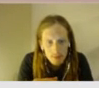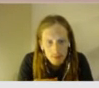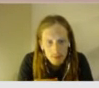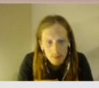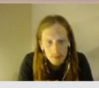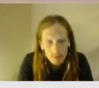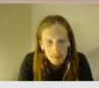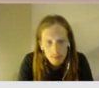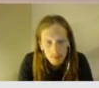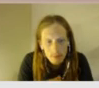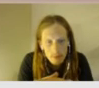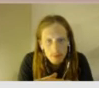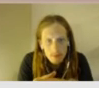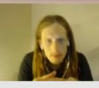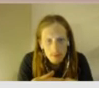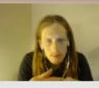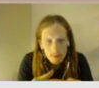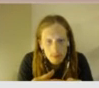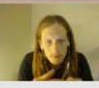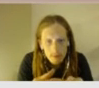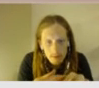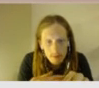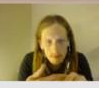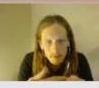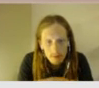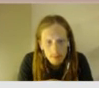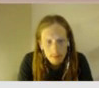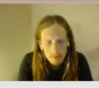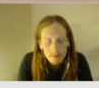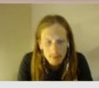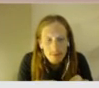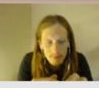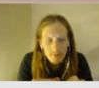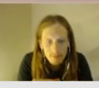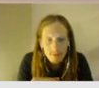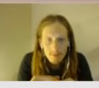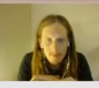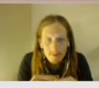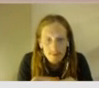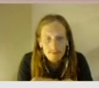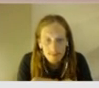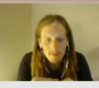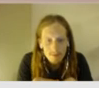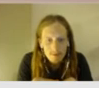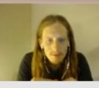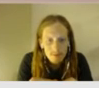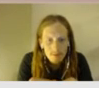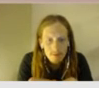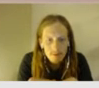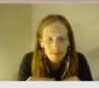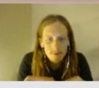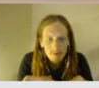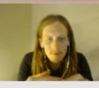are trying to, I guess, capture that American dream and make a little bit better life for themselves. And so looking for the setting to tell